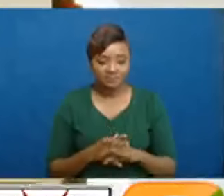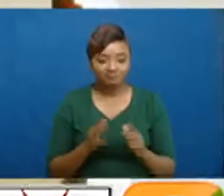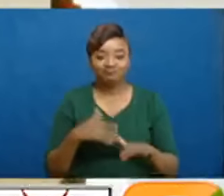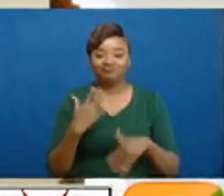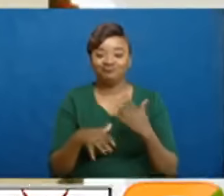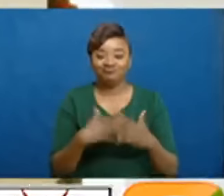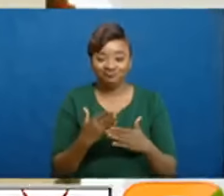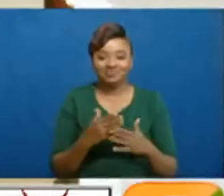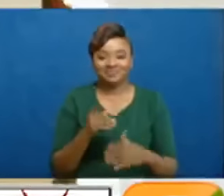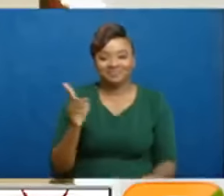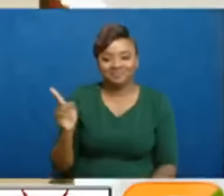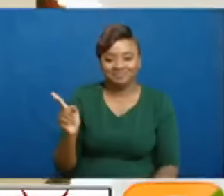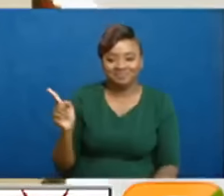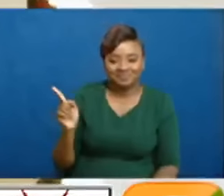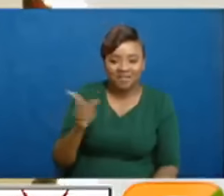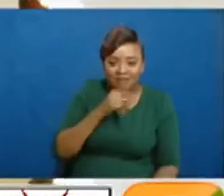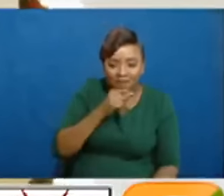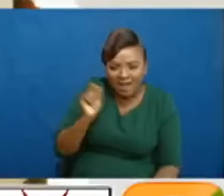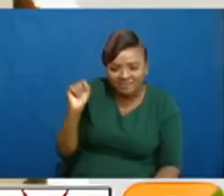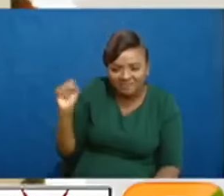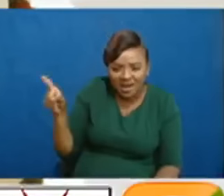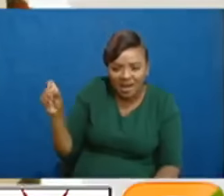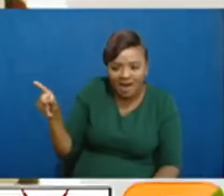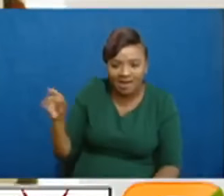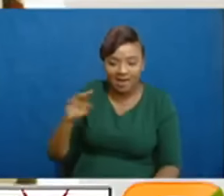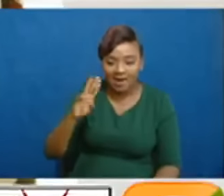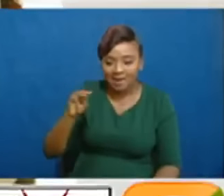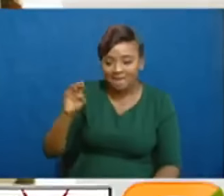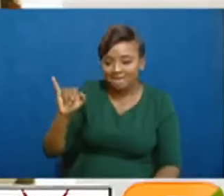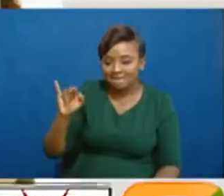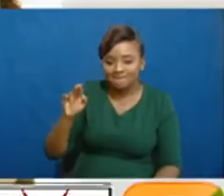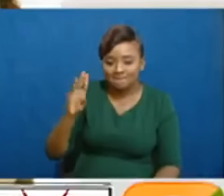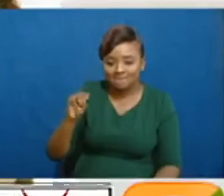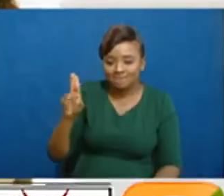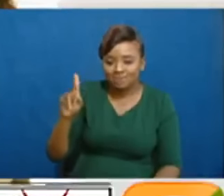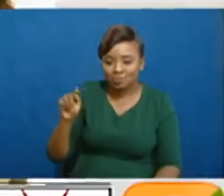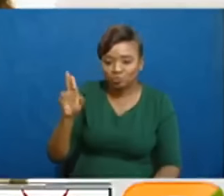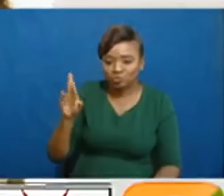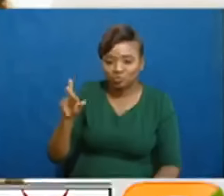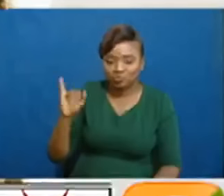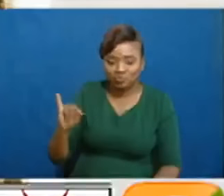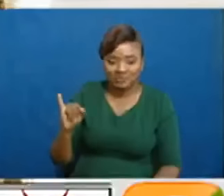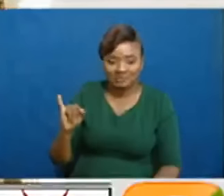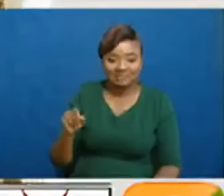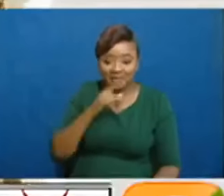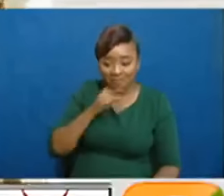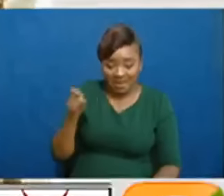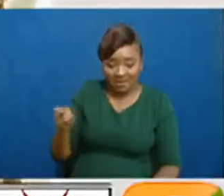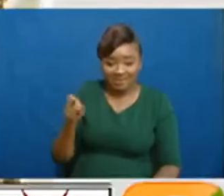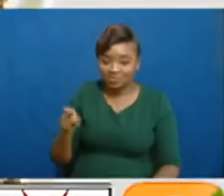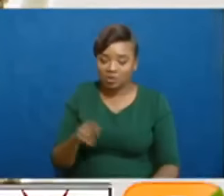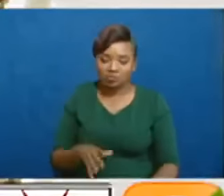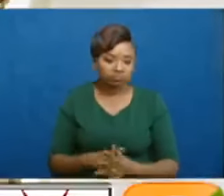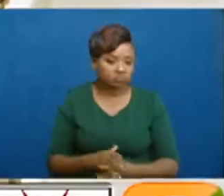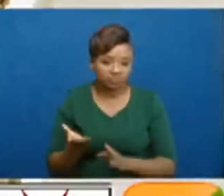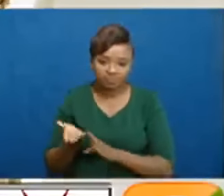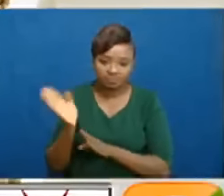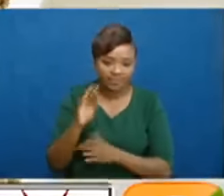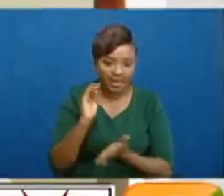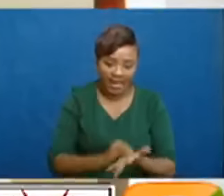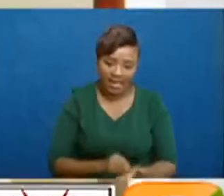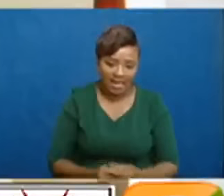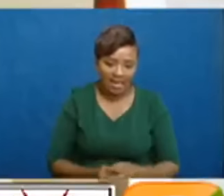comes Justin Bidan Muturi, the holder of the proverbial nine lives of a cut award. Muturi is literally back from the